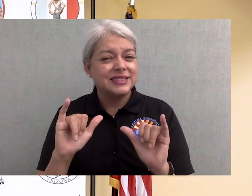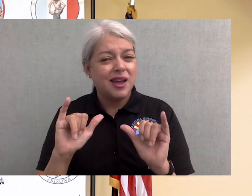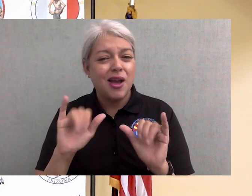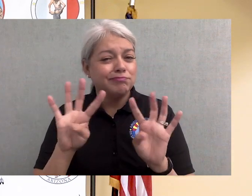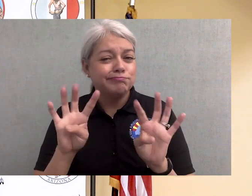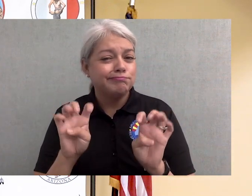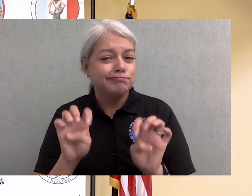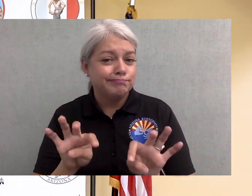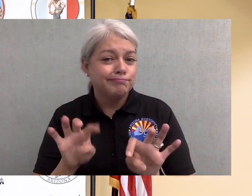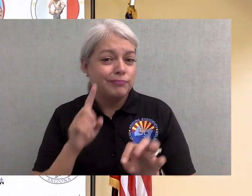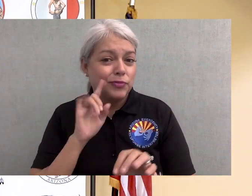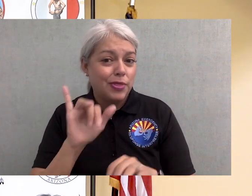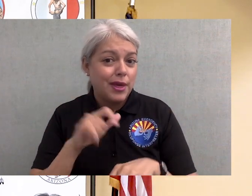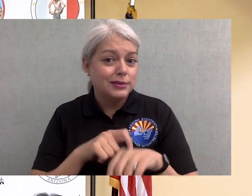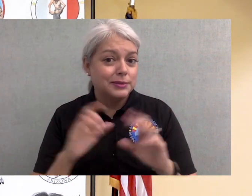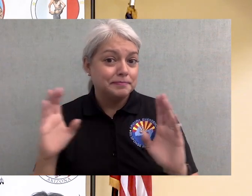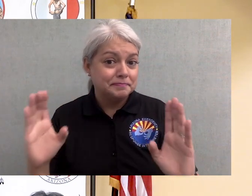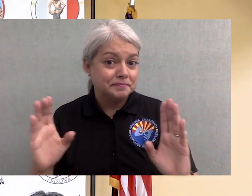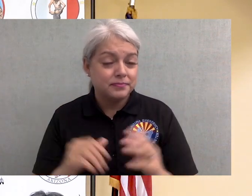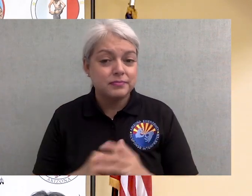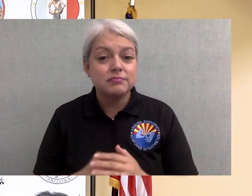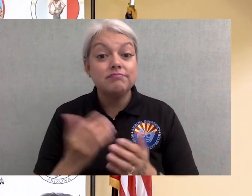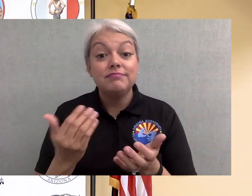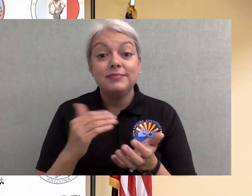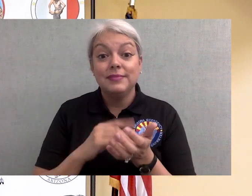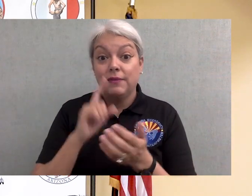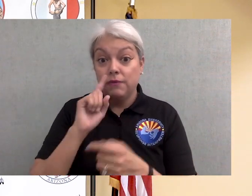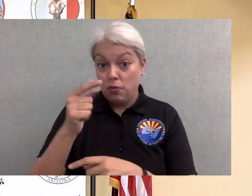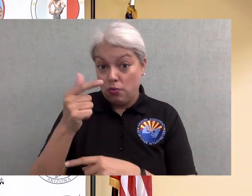again, that was for the town of Guadalupe.